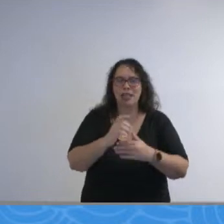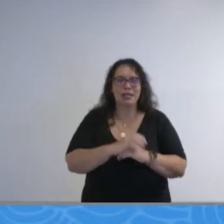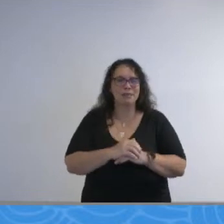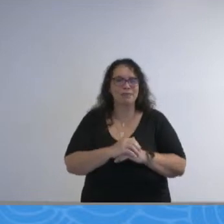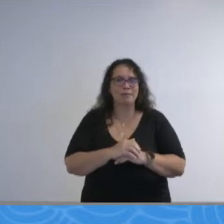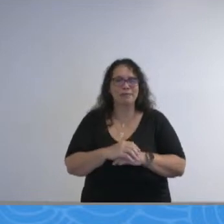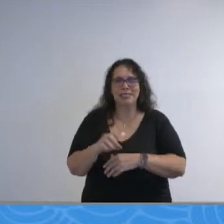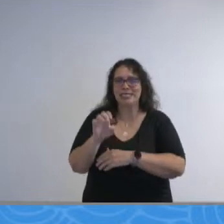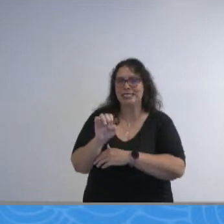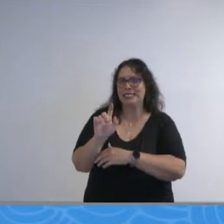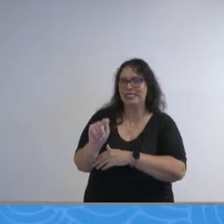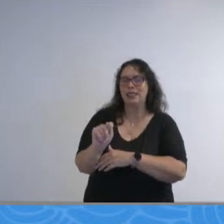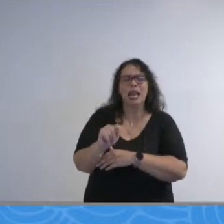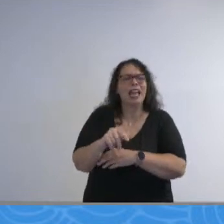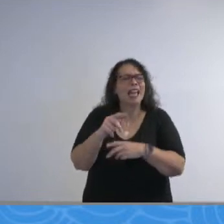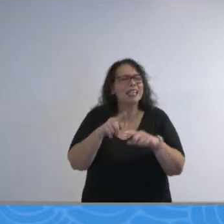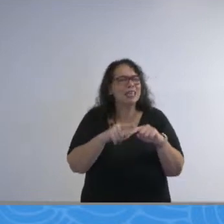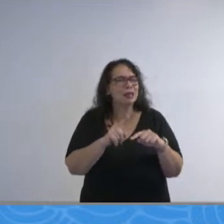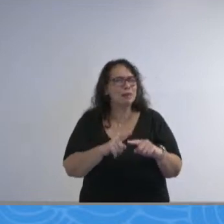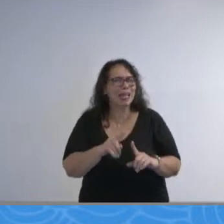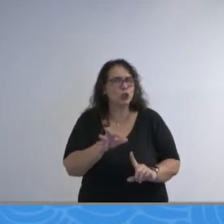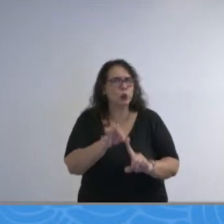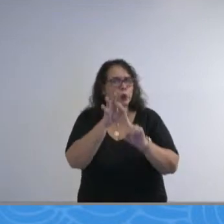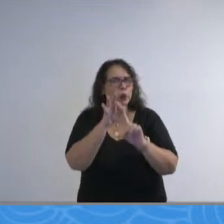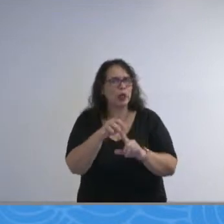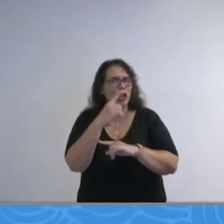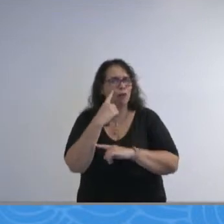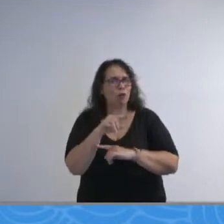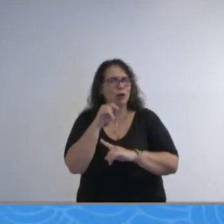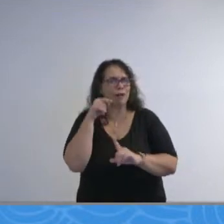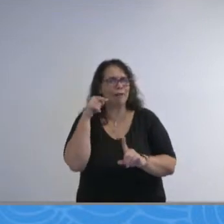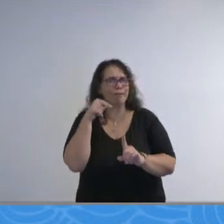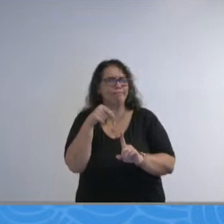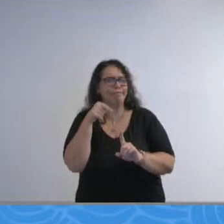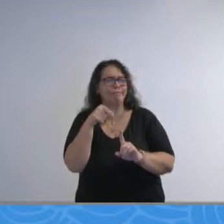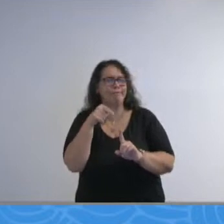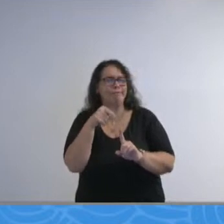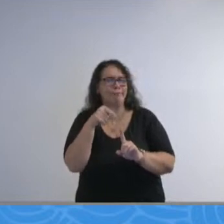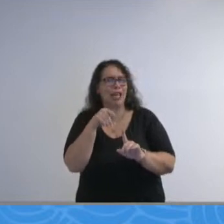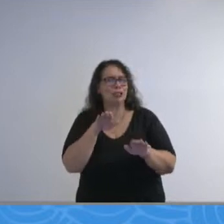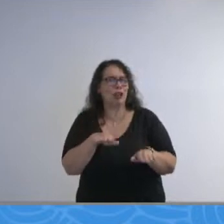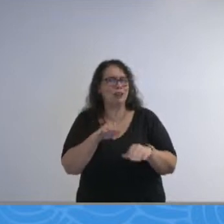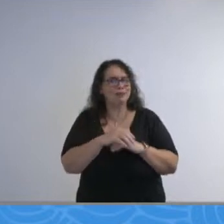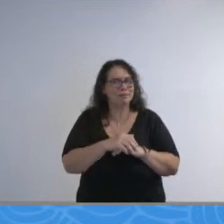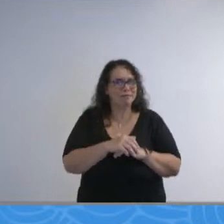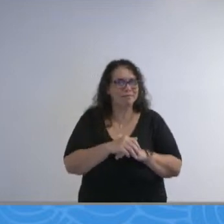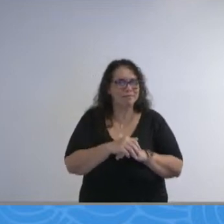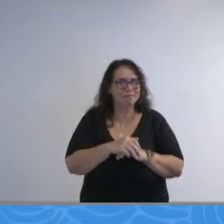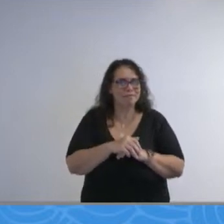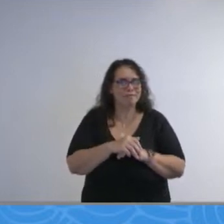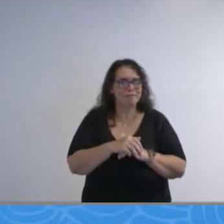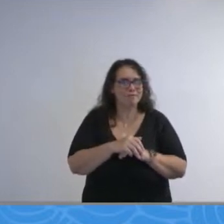very individualized, uniquely tailored to that individual child.